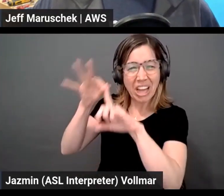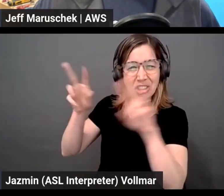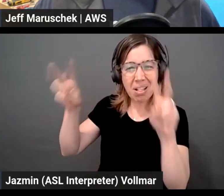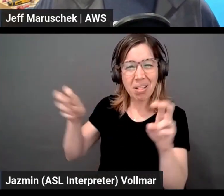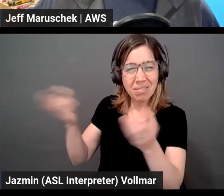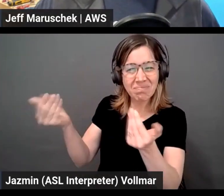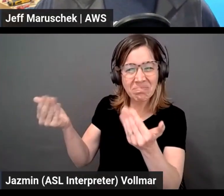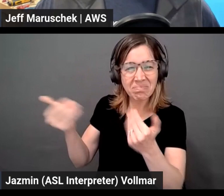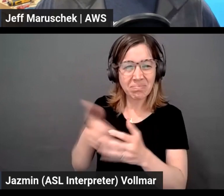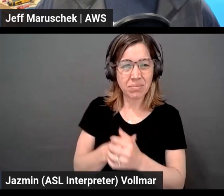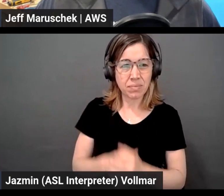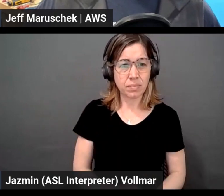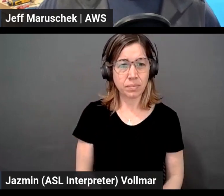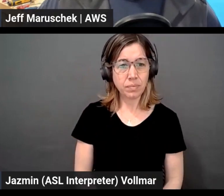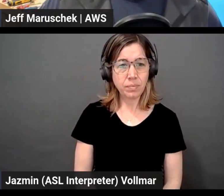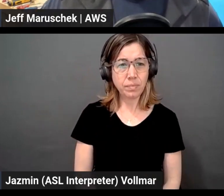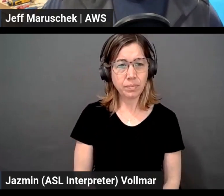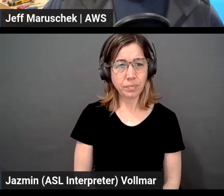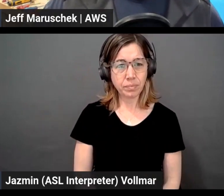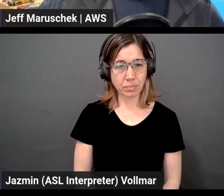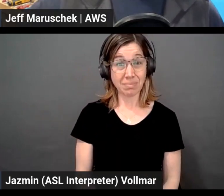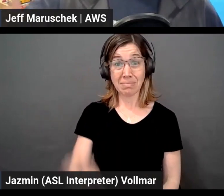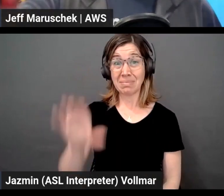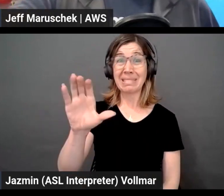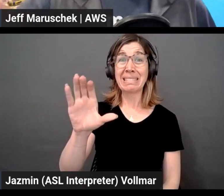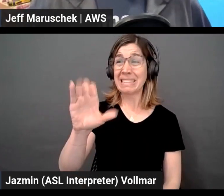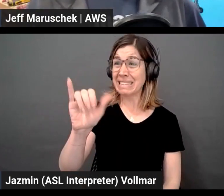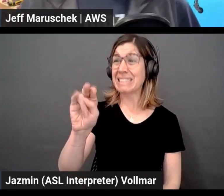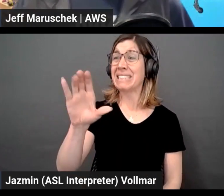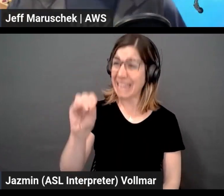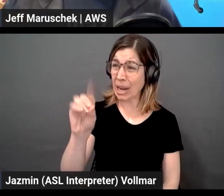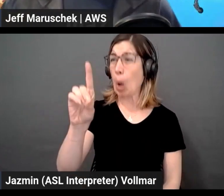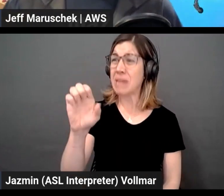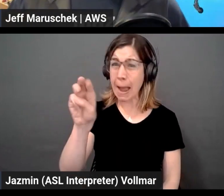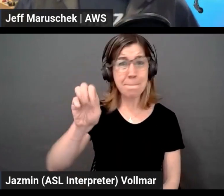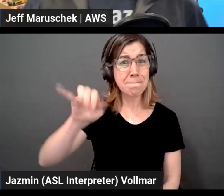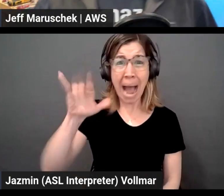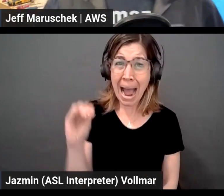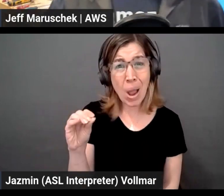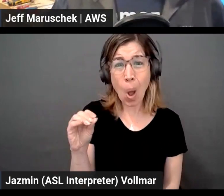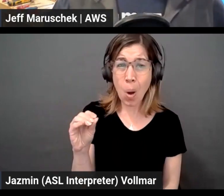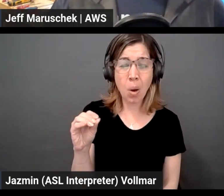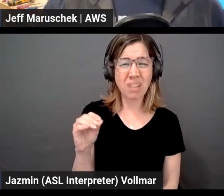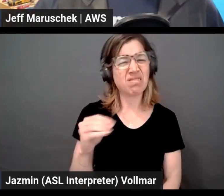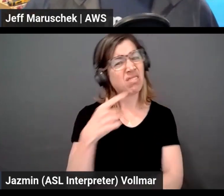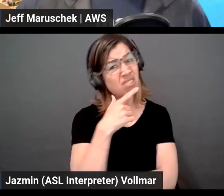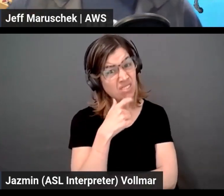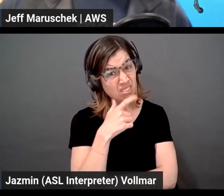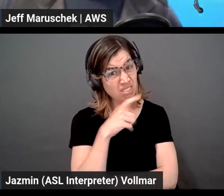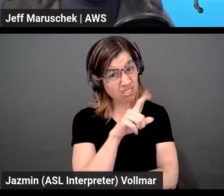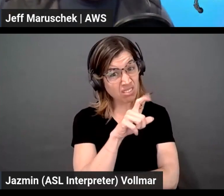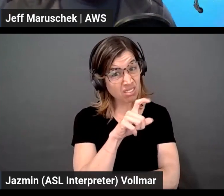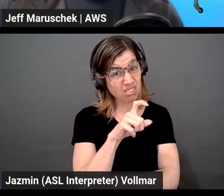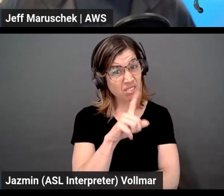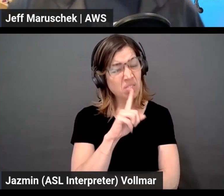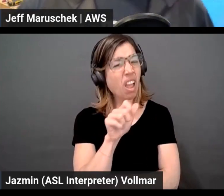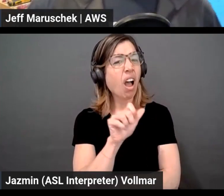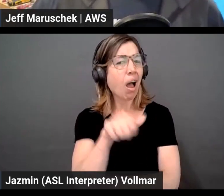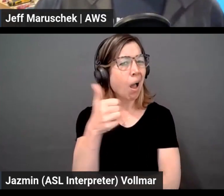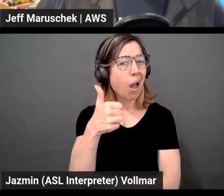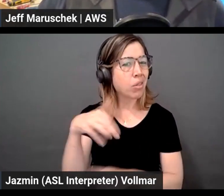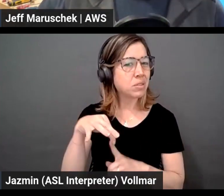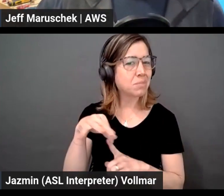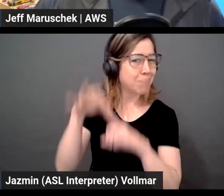Is Hmm. this is Cinco this de your Mayo. Cinco de Mayo? I don't know about that. I think Is it's No? that it? another special